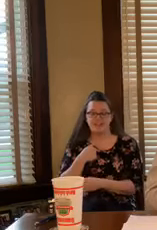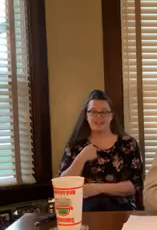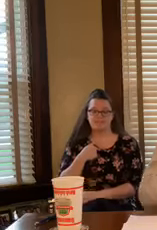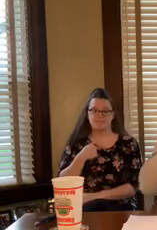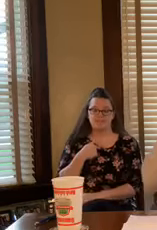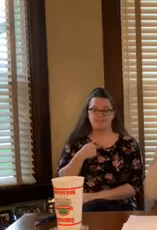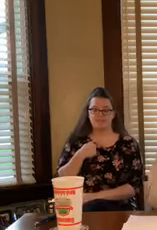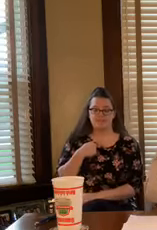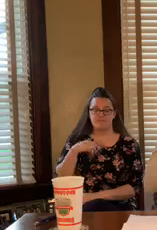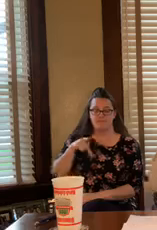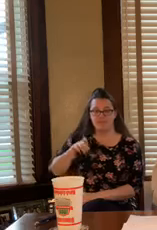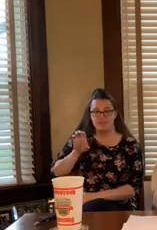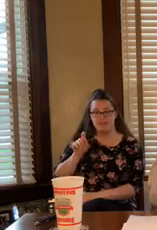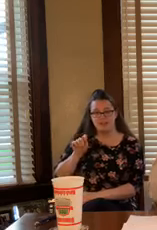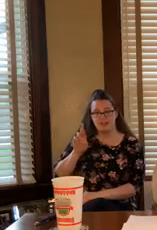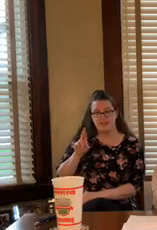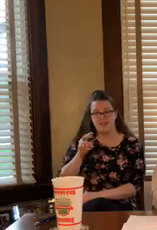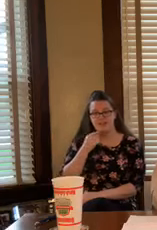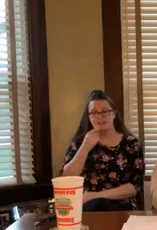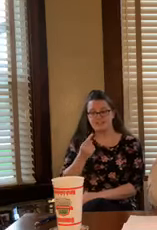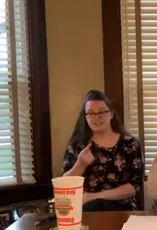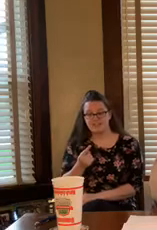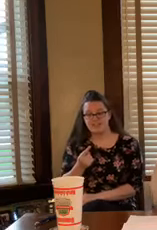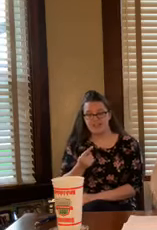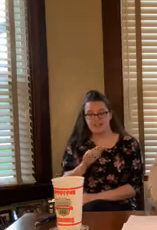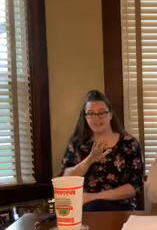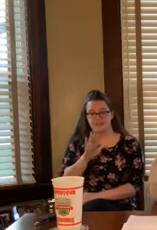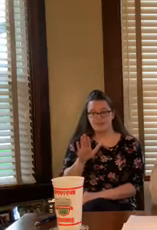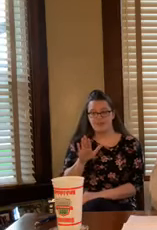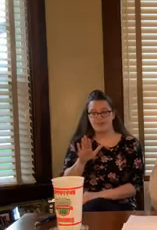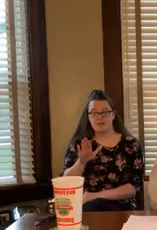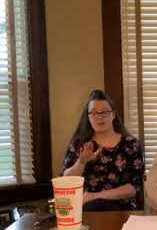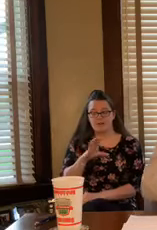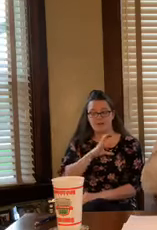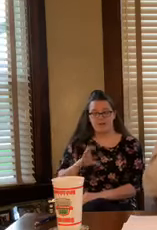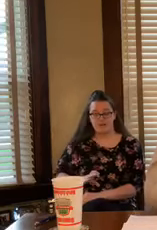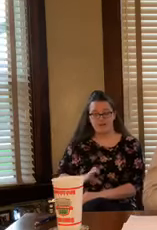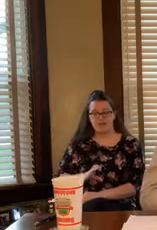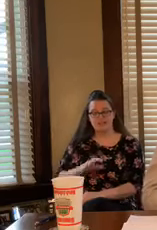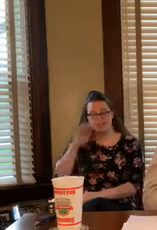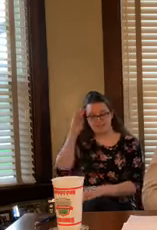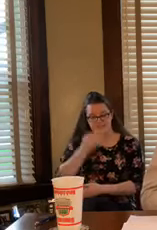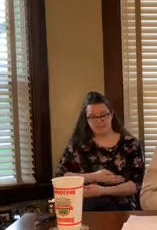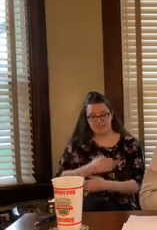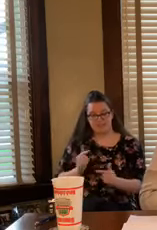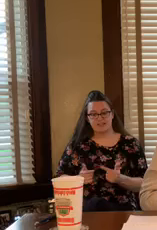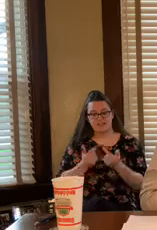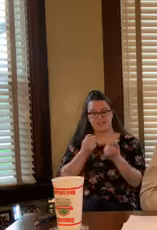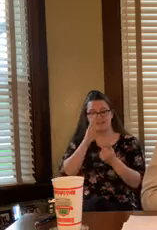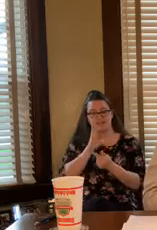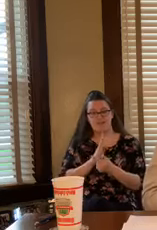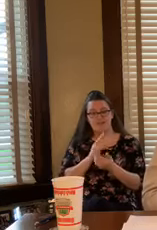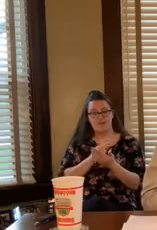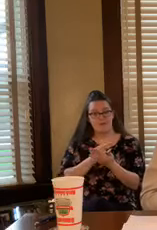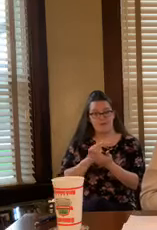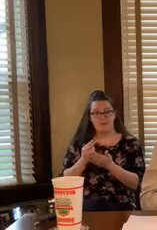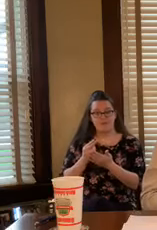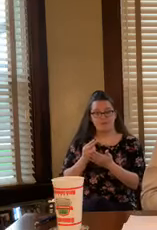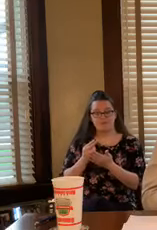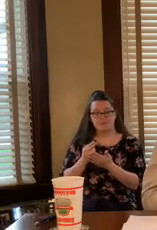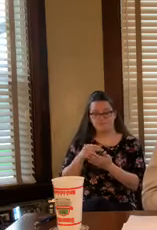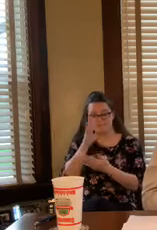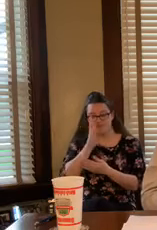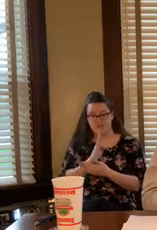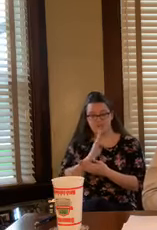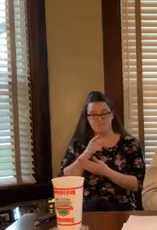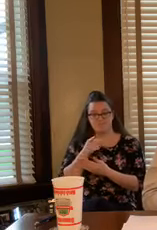and proclaims, "Thou art the Christ, the Son of the living God, the Christ, the Holy One of